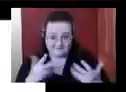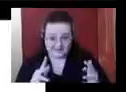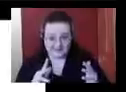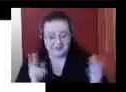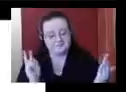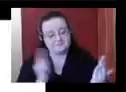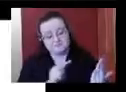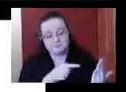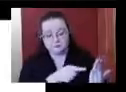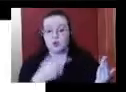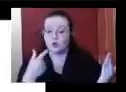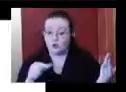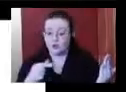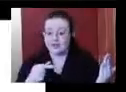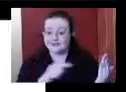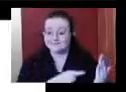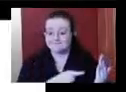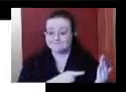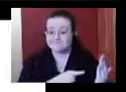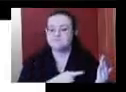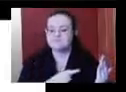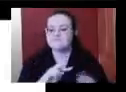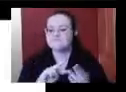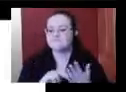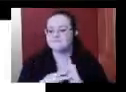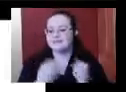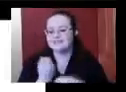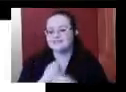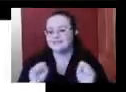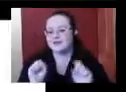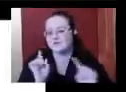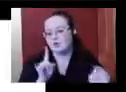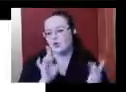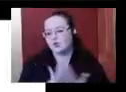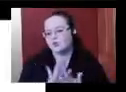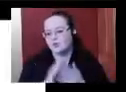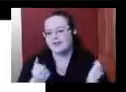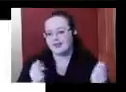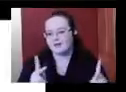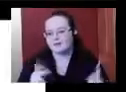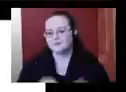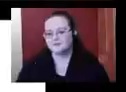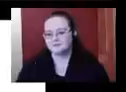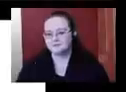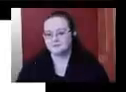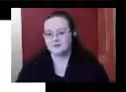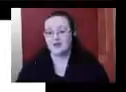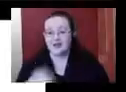student, teacher, or staff person is safe to attend school or childcare that day.